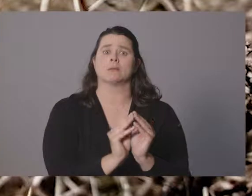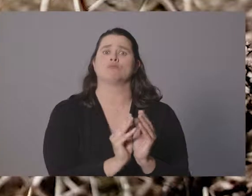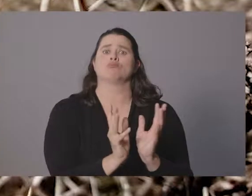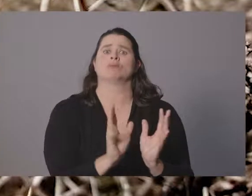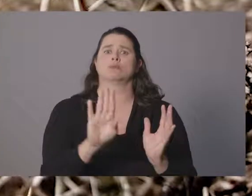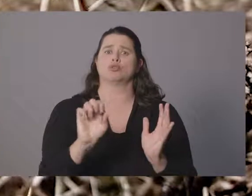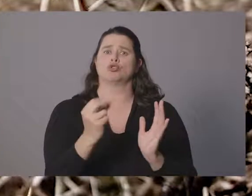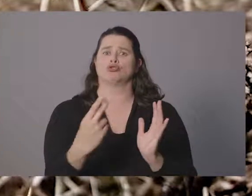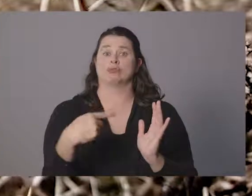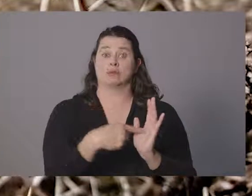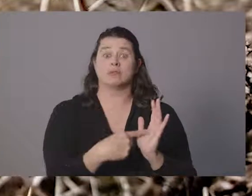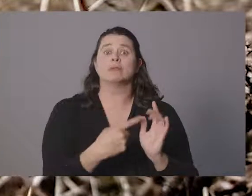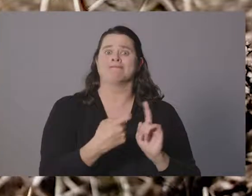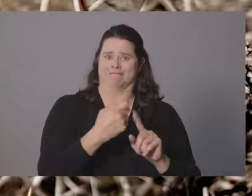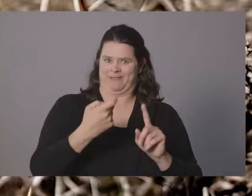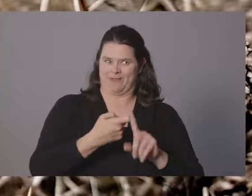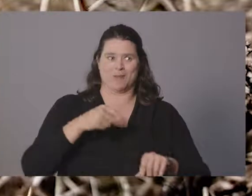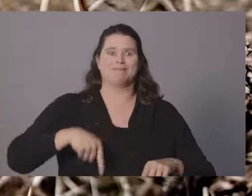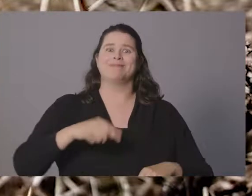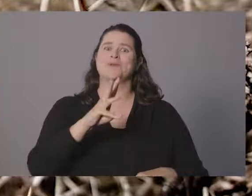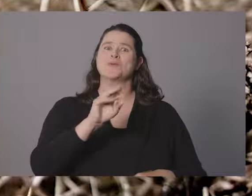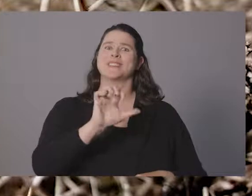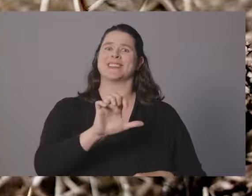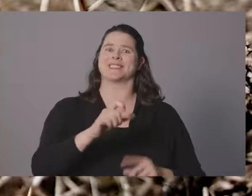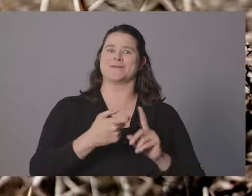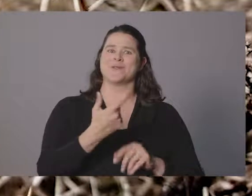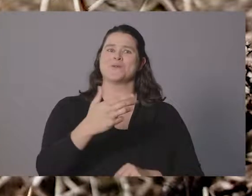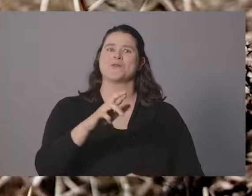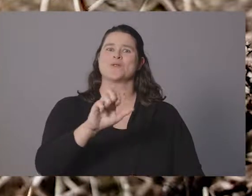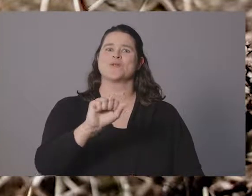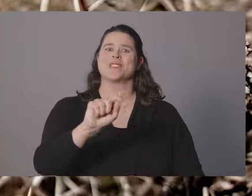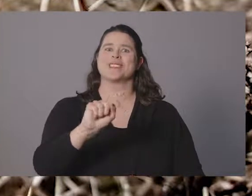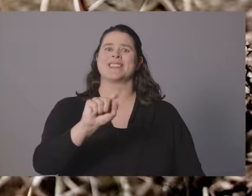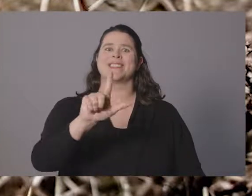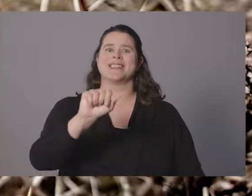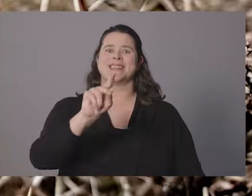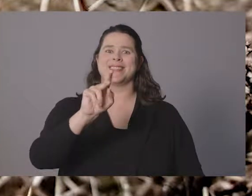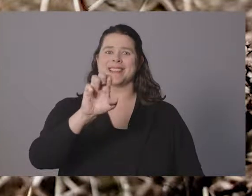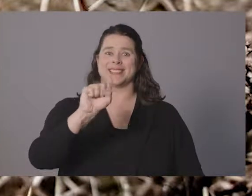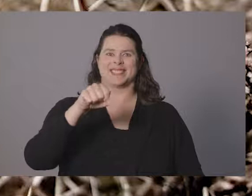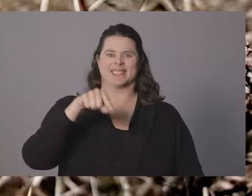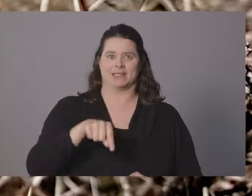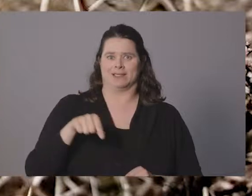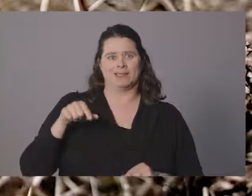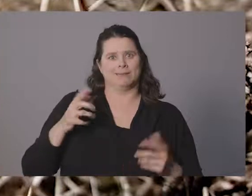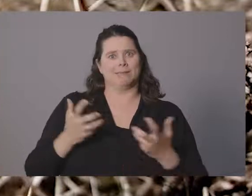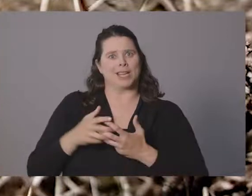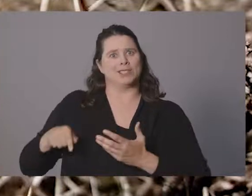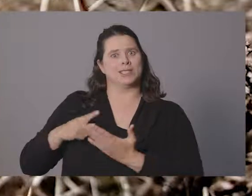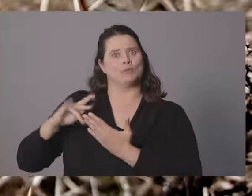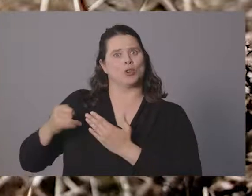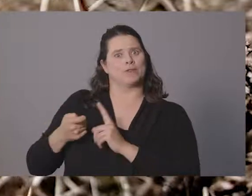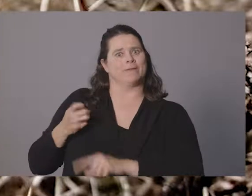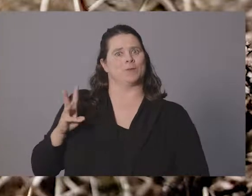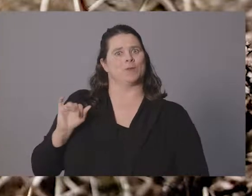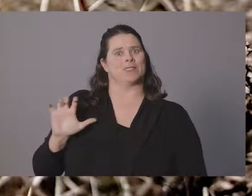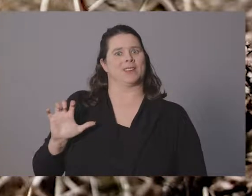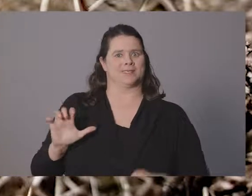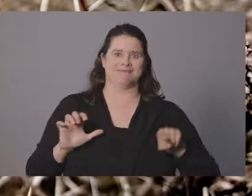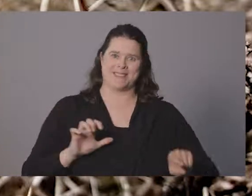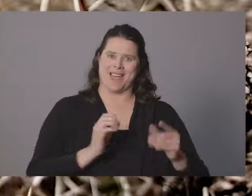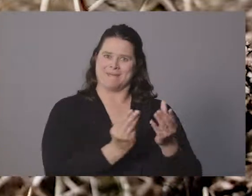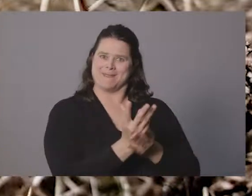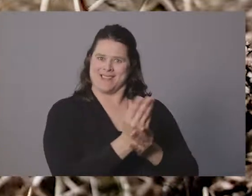to the Great Lakes region. It's actually native to Wisconsin. This is a Wisconsin-specific initiative. And it